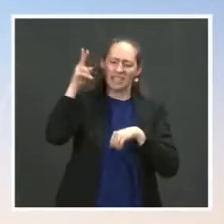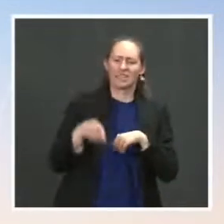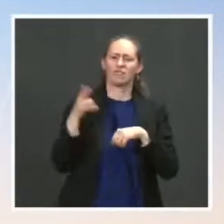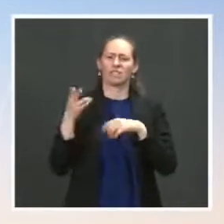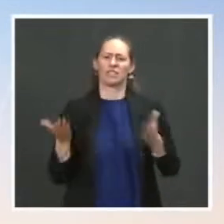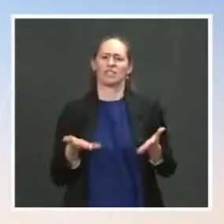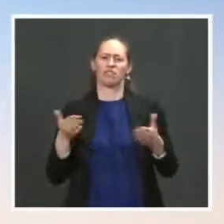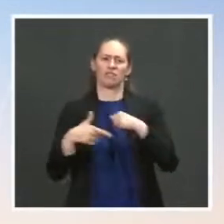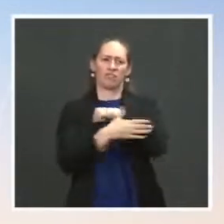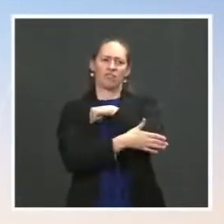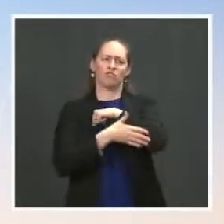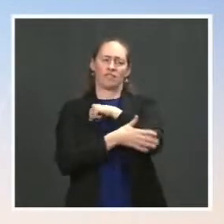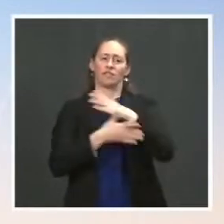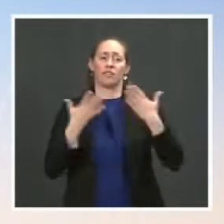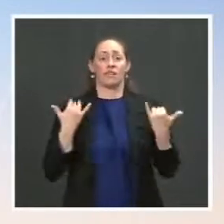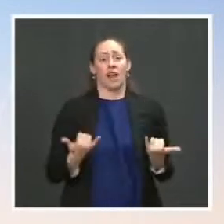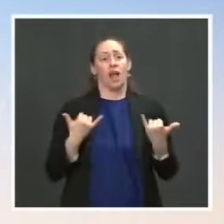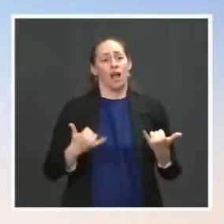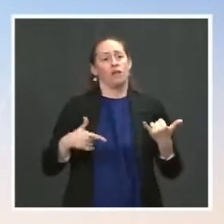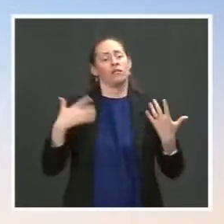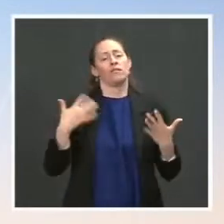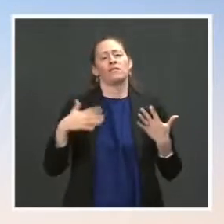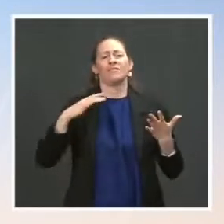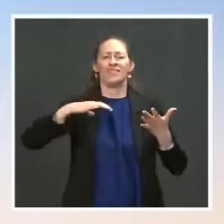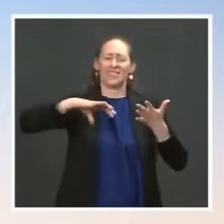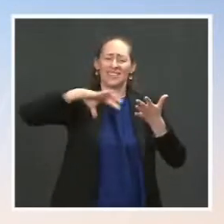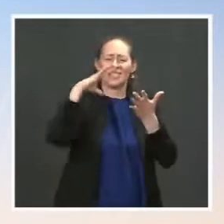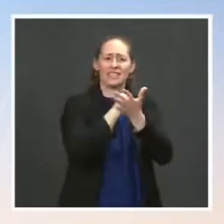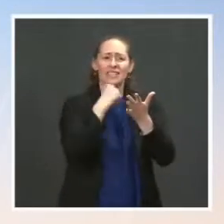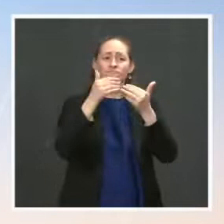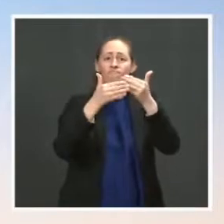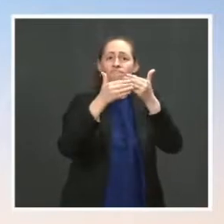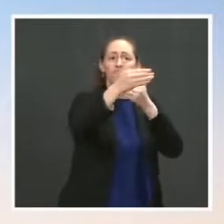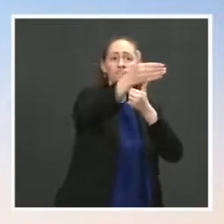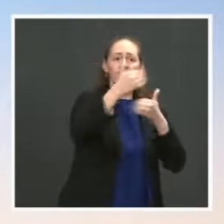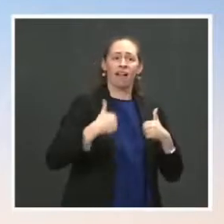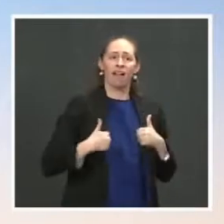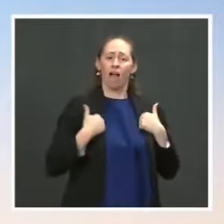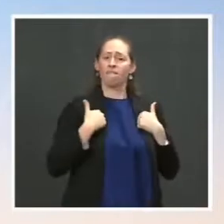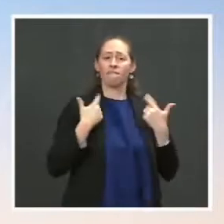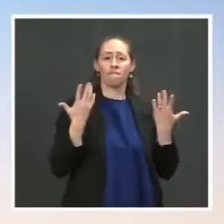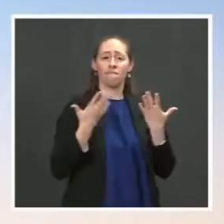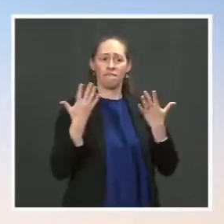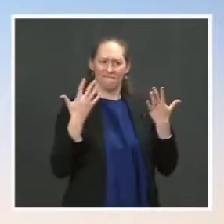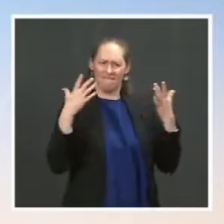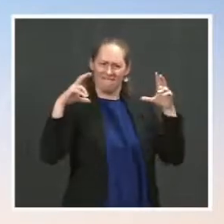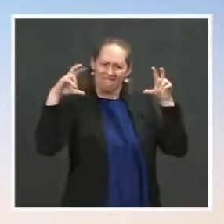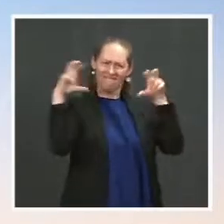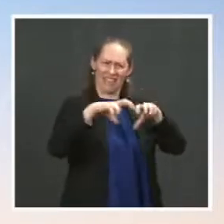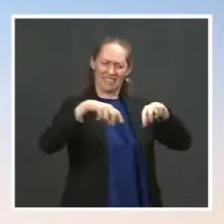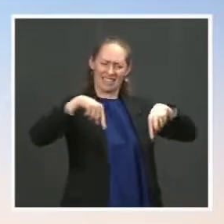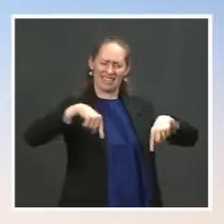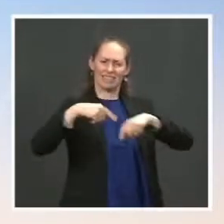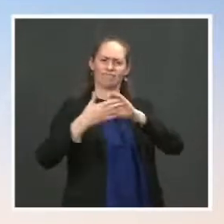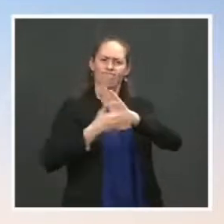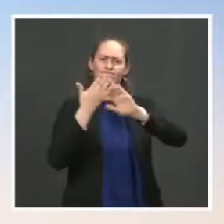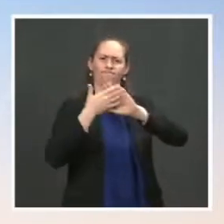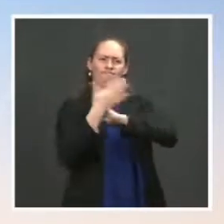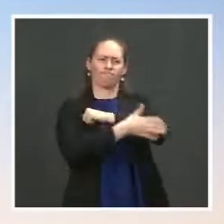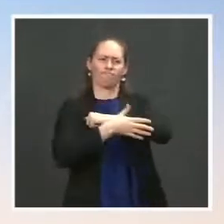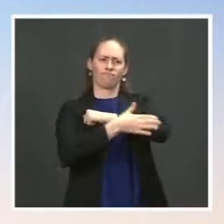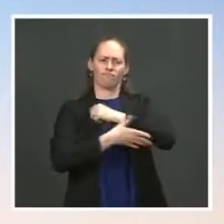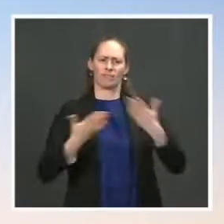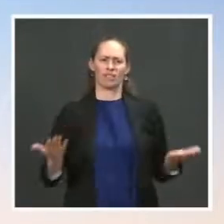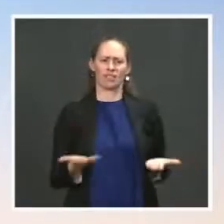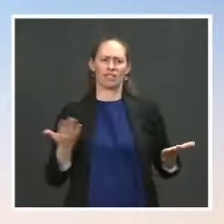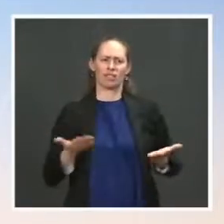that this is the best chance in our lifetimes to make a generational investment in infrastructure, and that's what the American Jobs Plan does. The